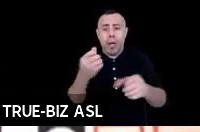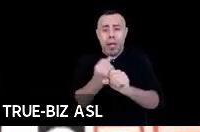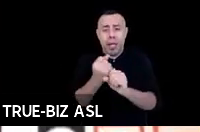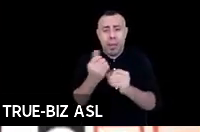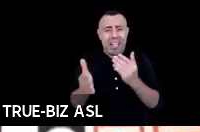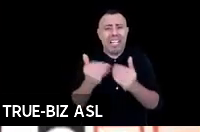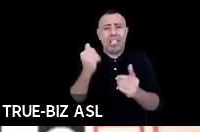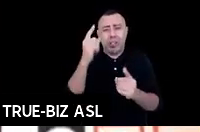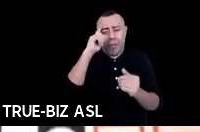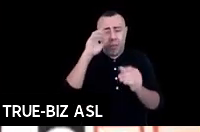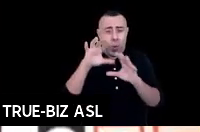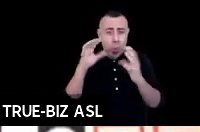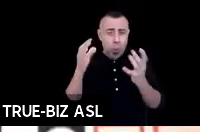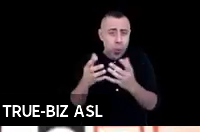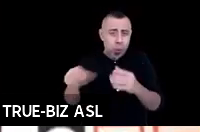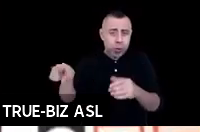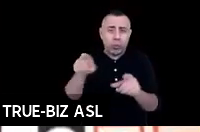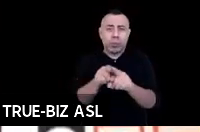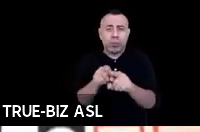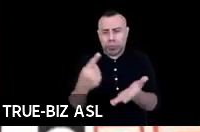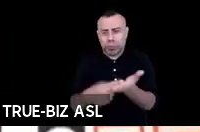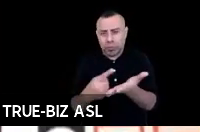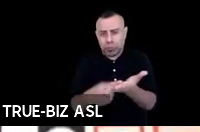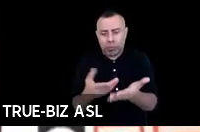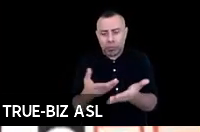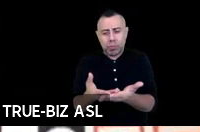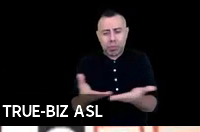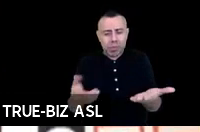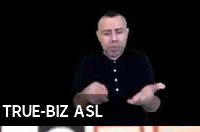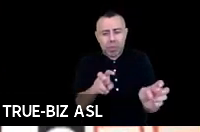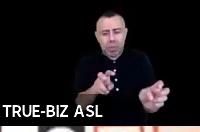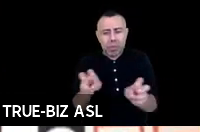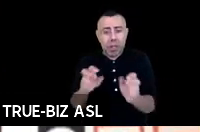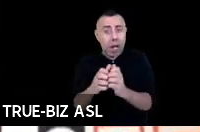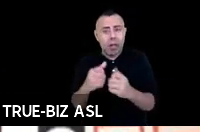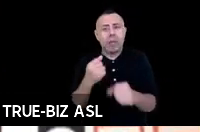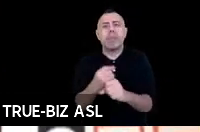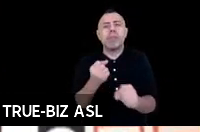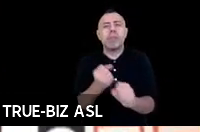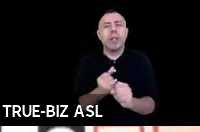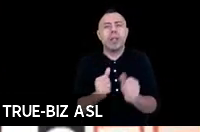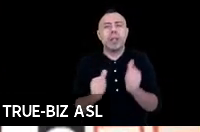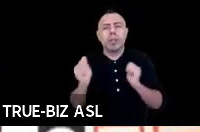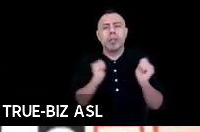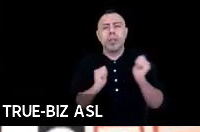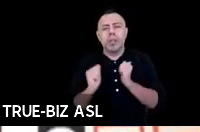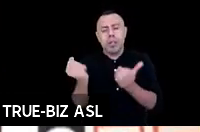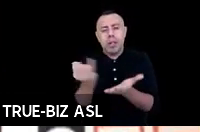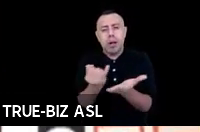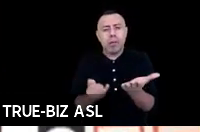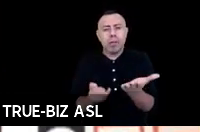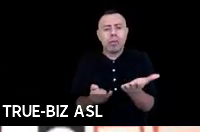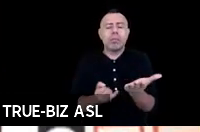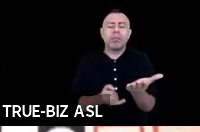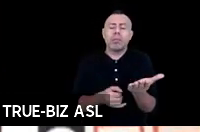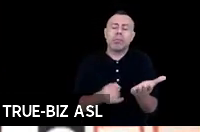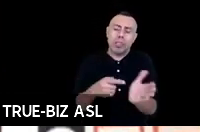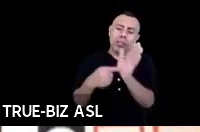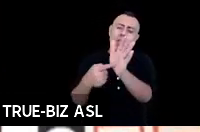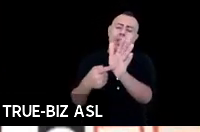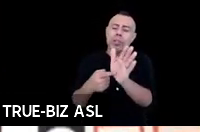that stuff is making art that expresses a point of view we might not understand. And to that end, I want to thank Charles